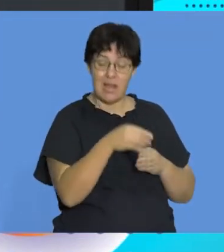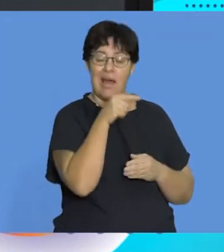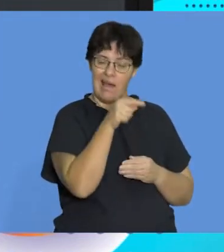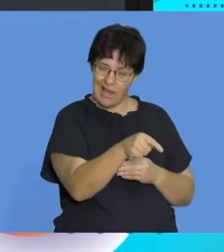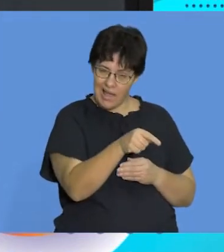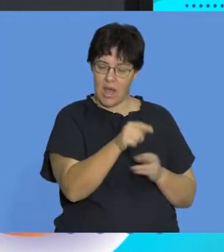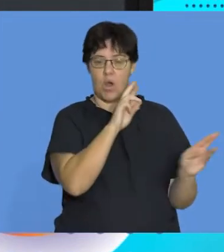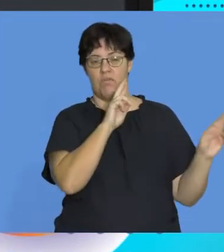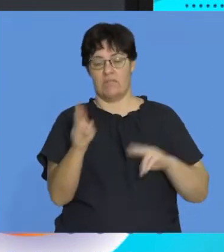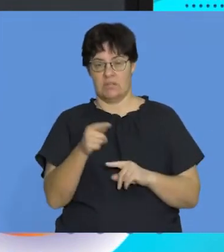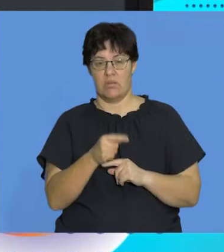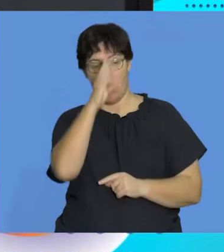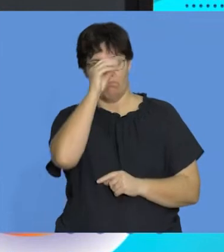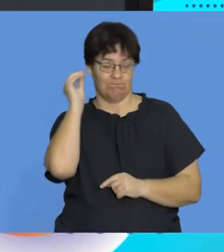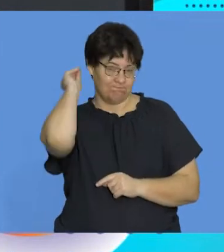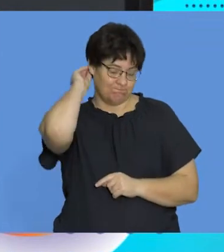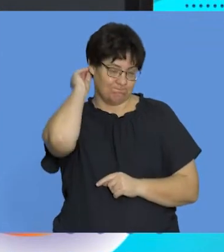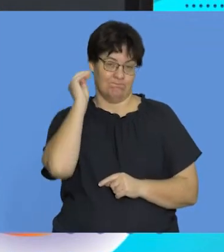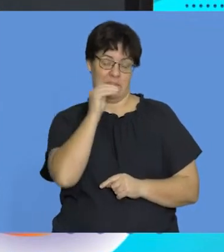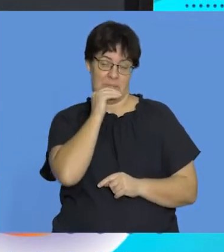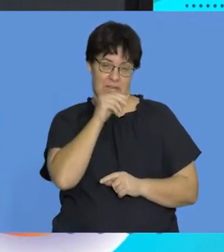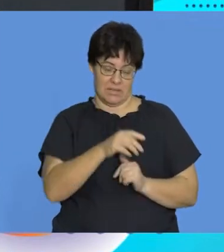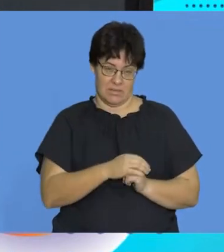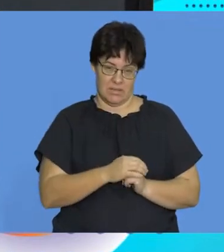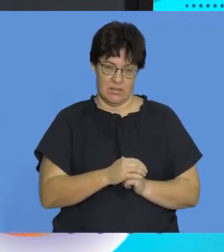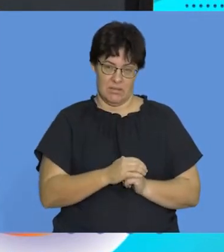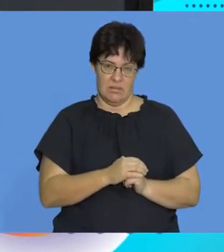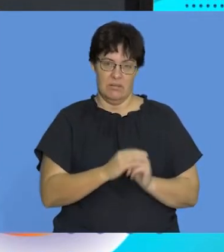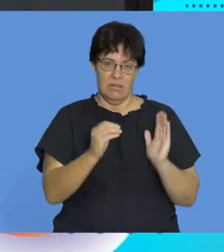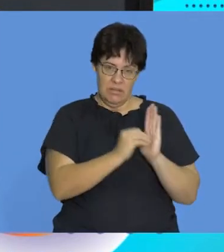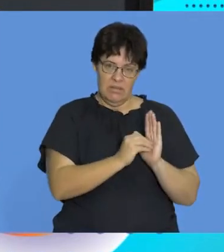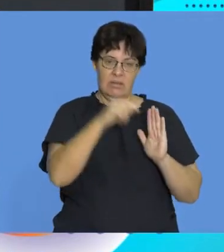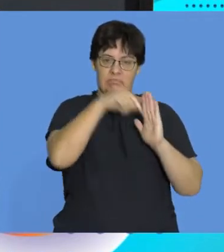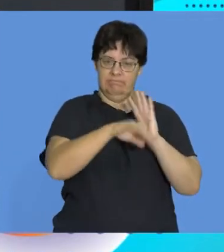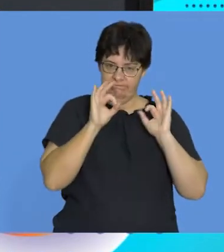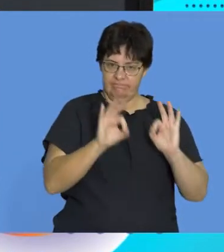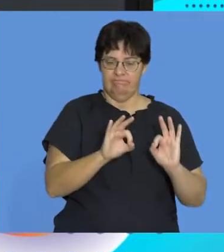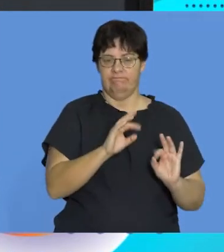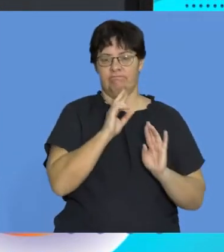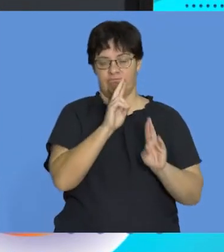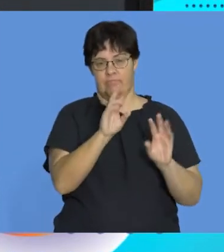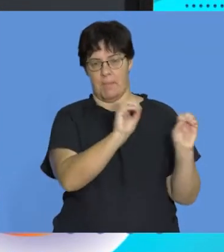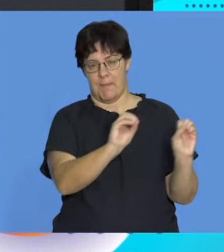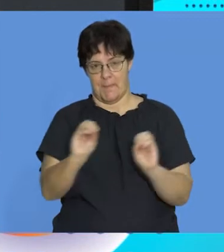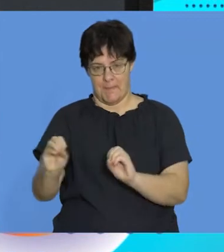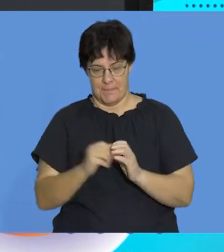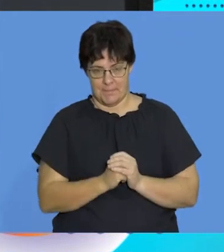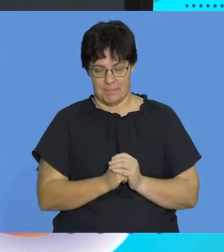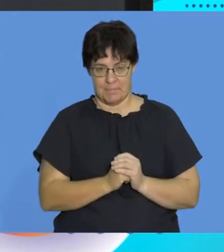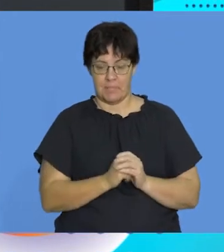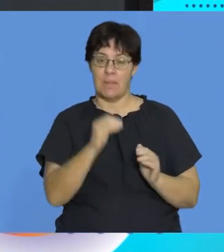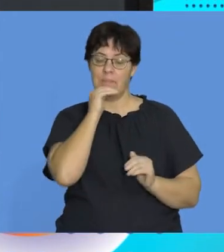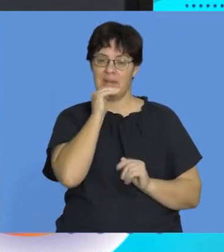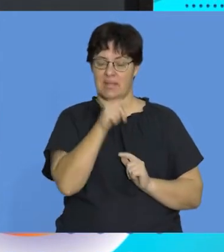far as remembering definitions. We must capture the key words in the correct context. And also remember that in as far as